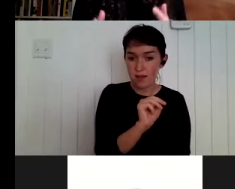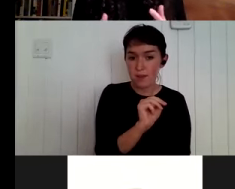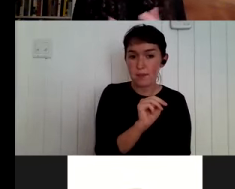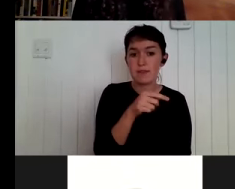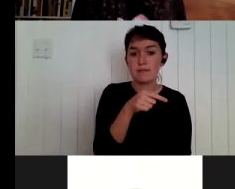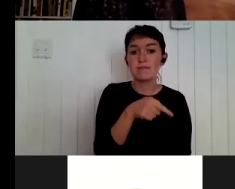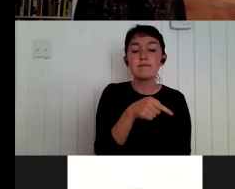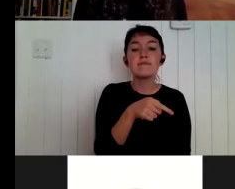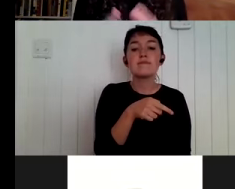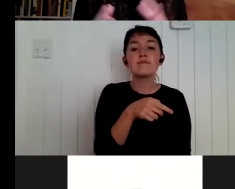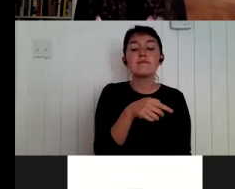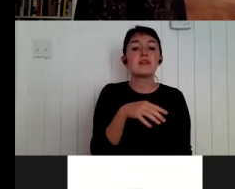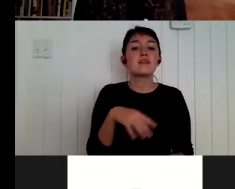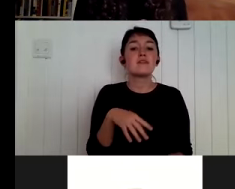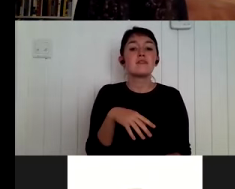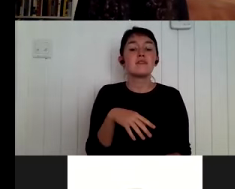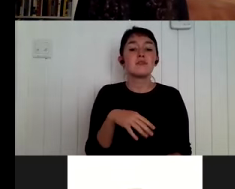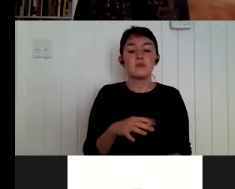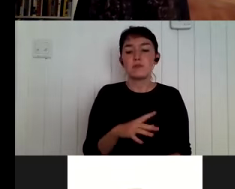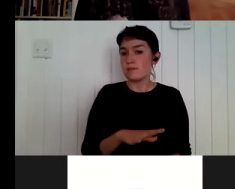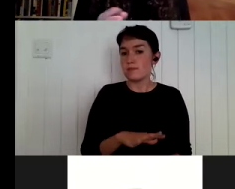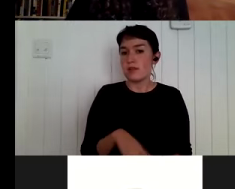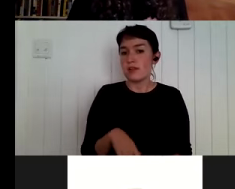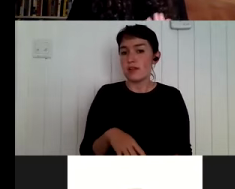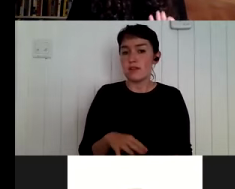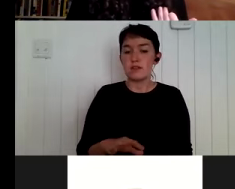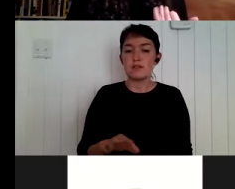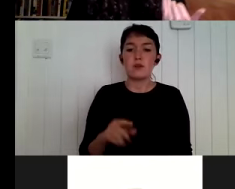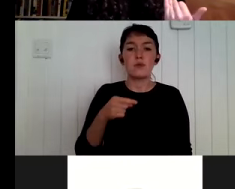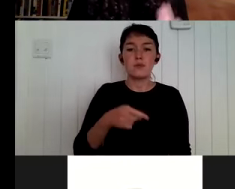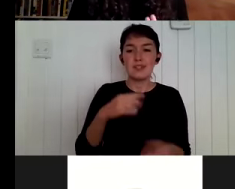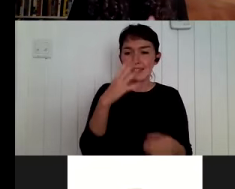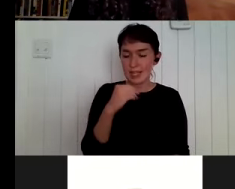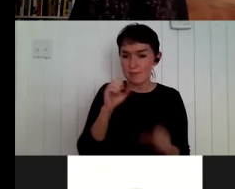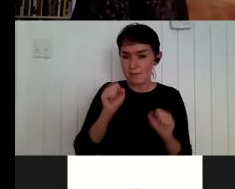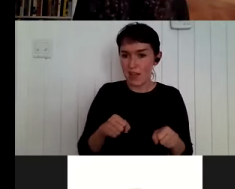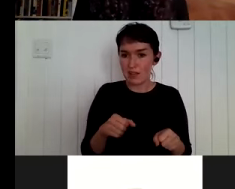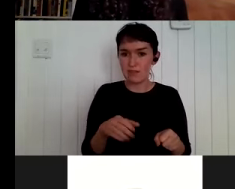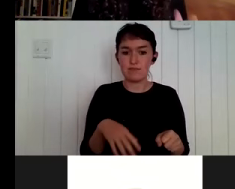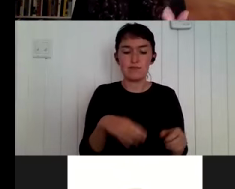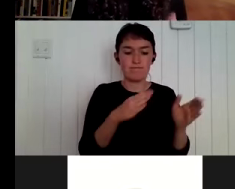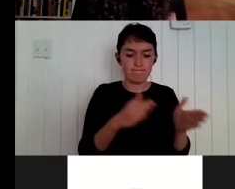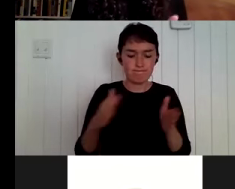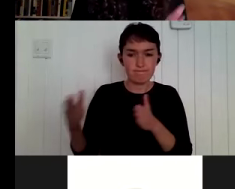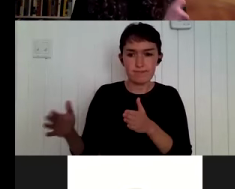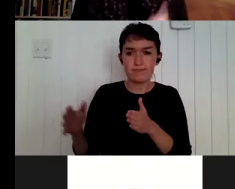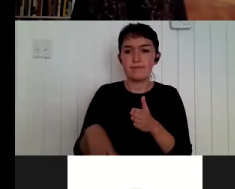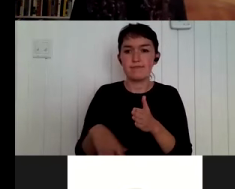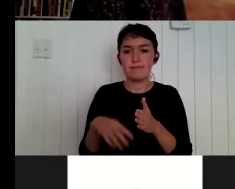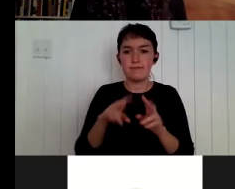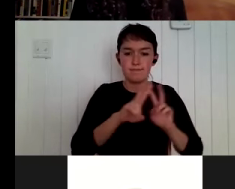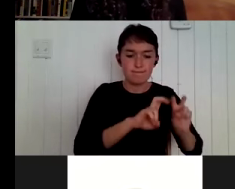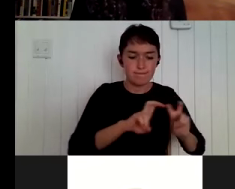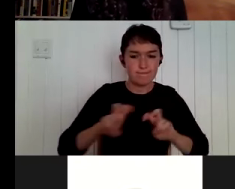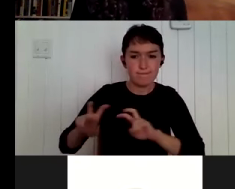can be characterized by these cyclical stages. But these stages are actually characterized by different types of